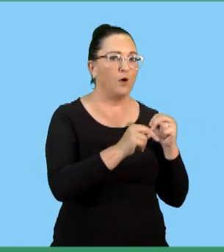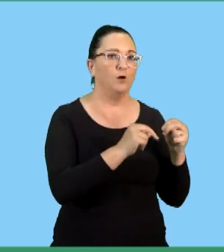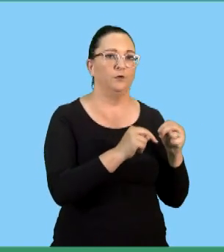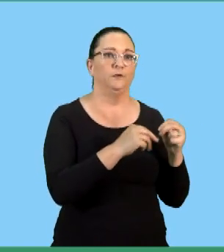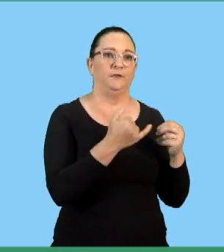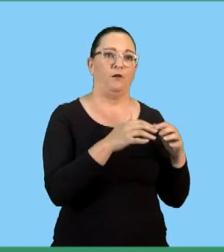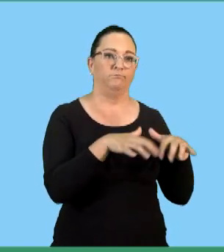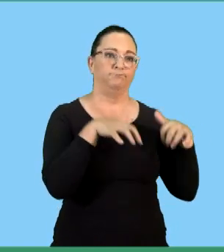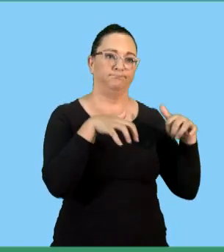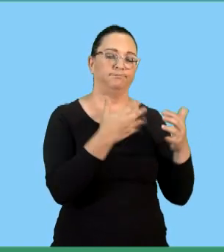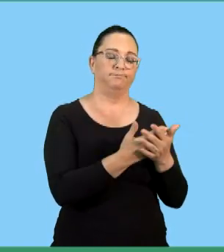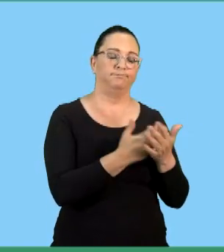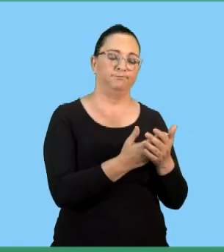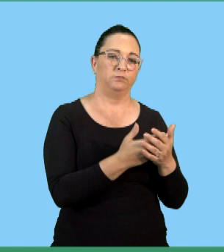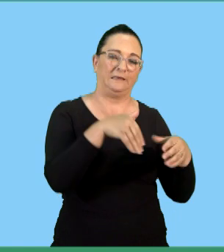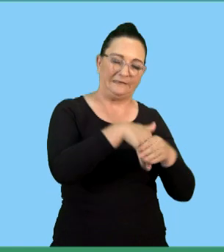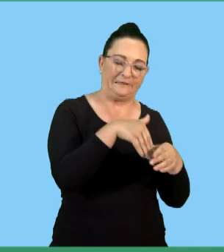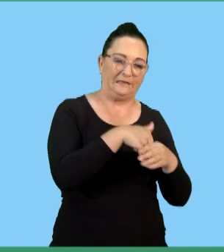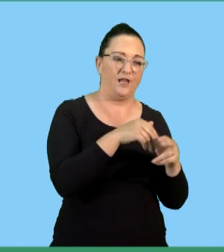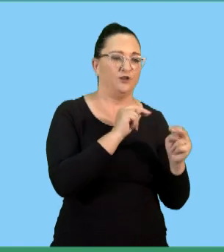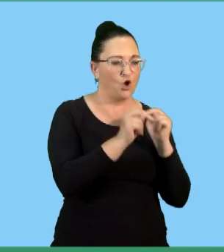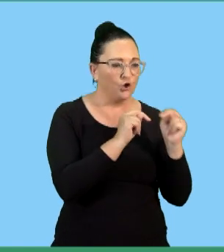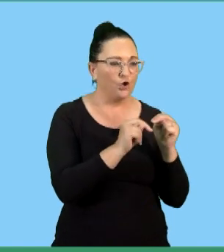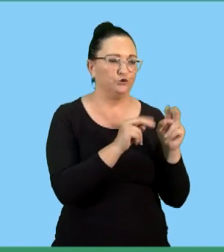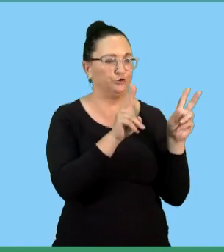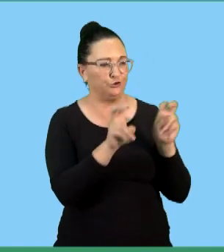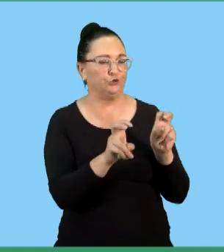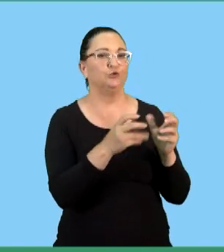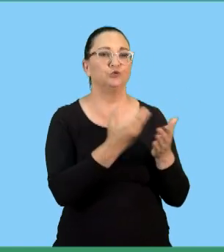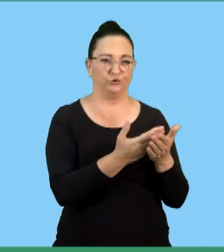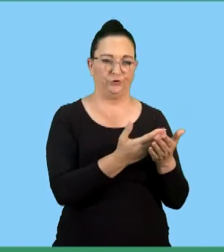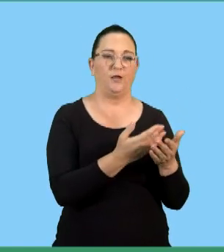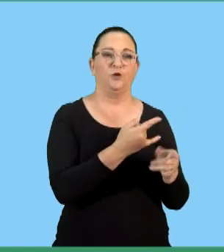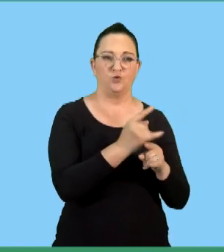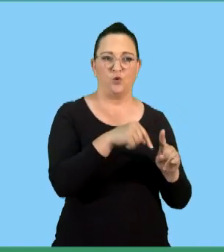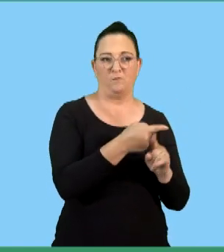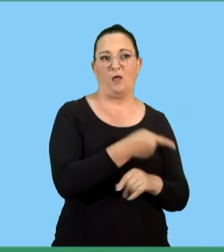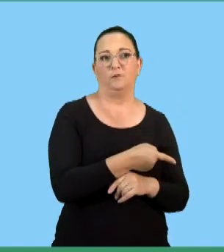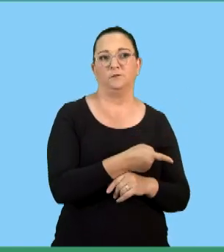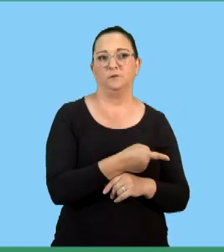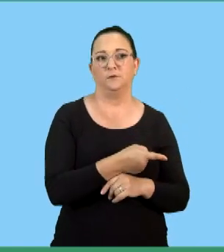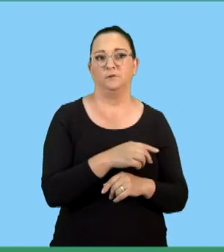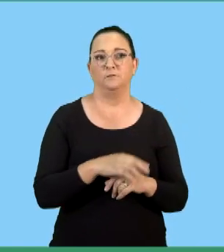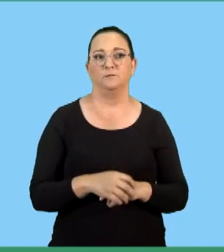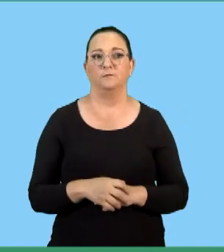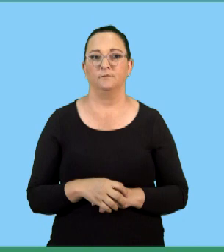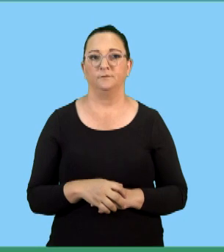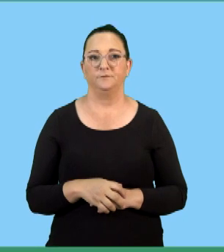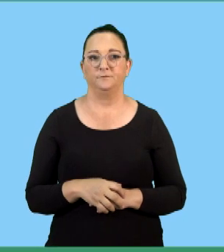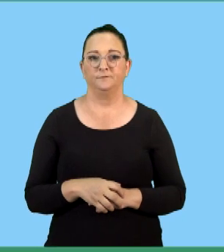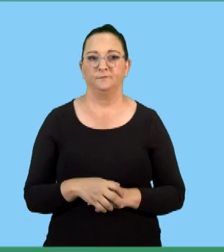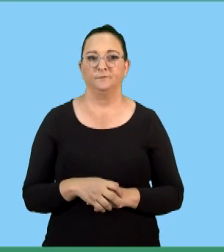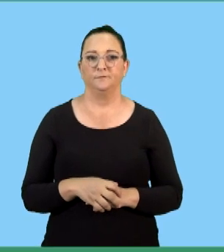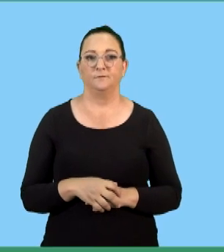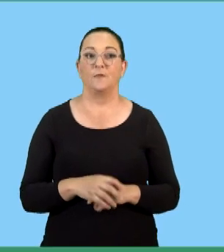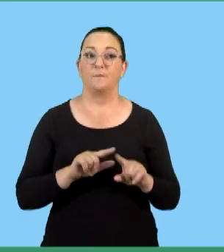bargaining purposes to be able to negotiate and put their issues up front. Employers have the right to lock out